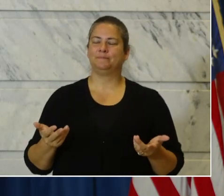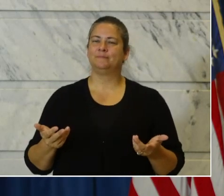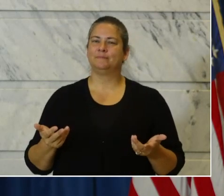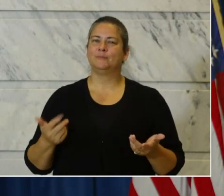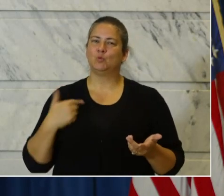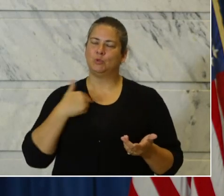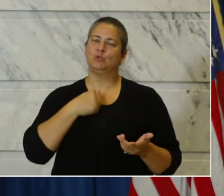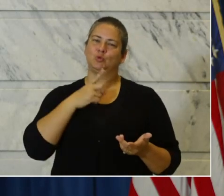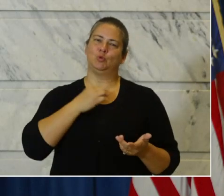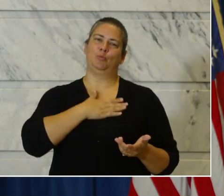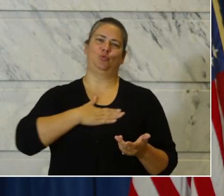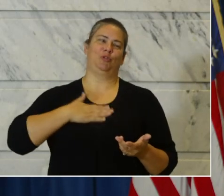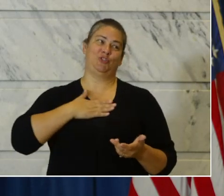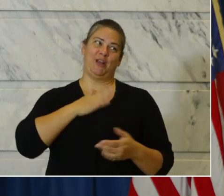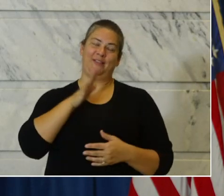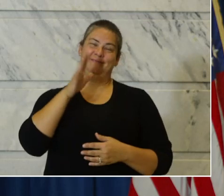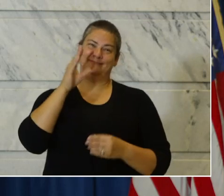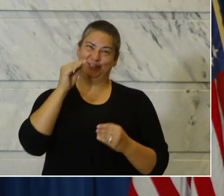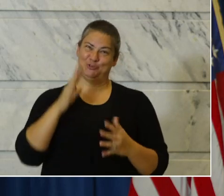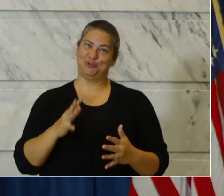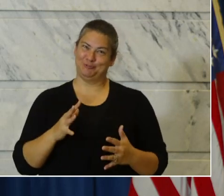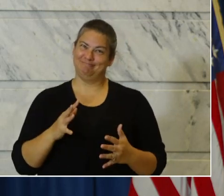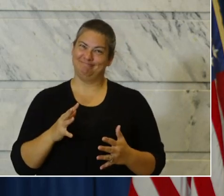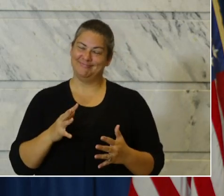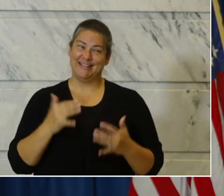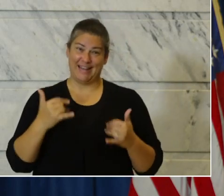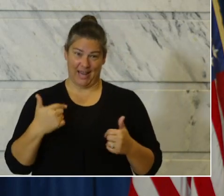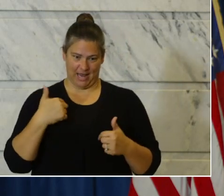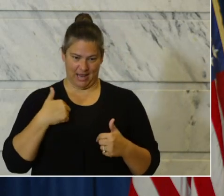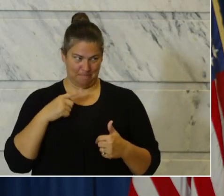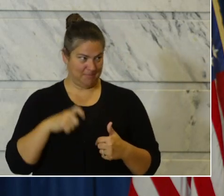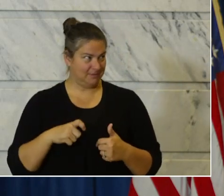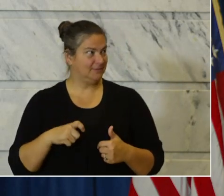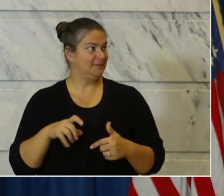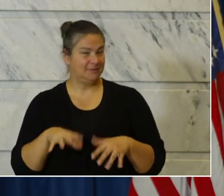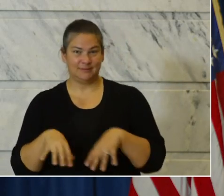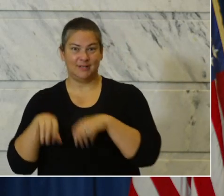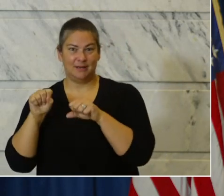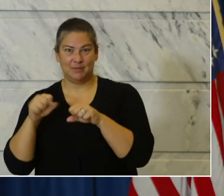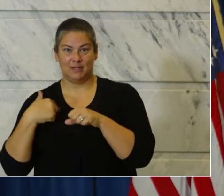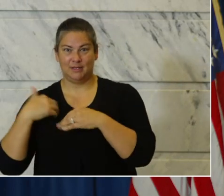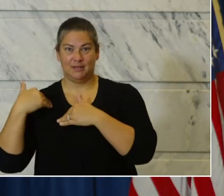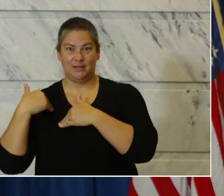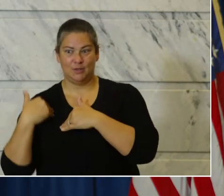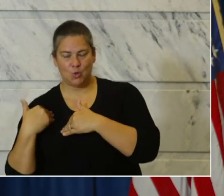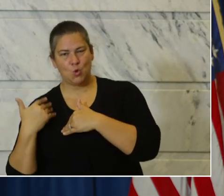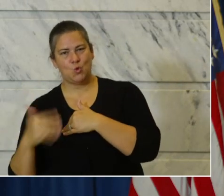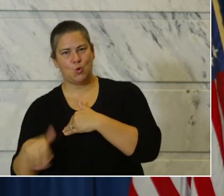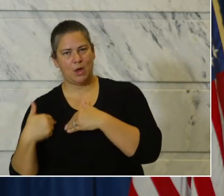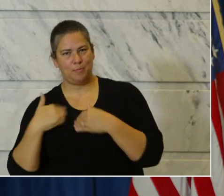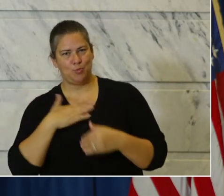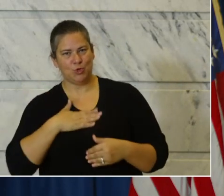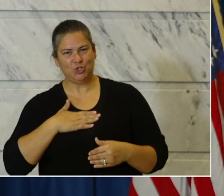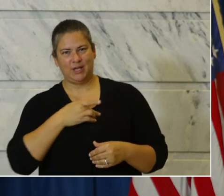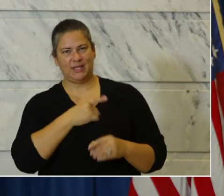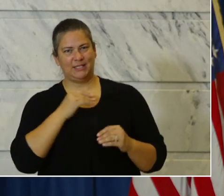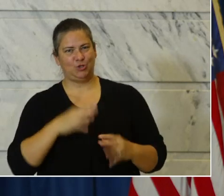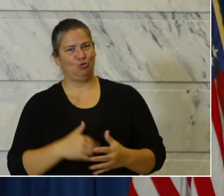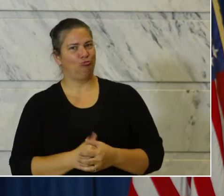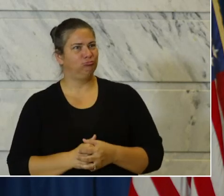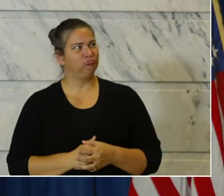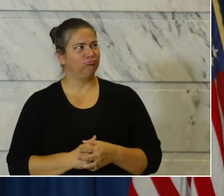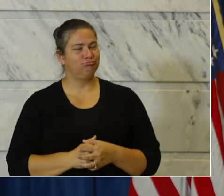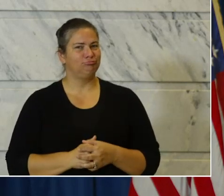certainly appreciate our teachers when we're asked to step up and take a bigger role. I think